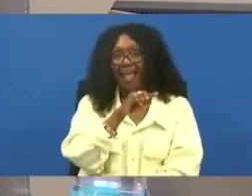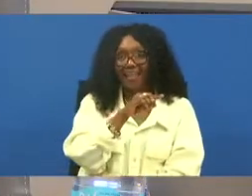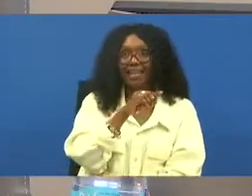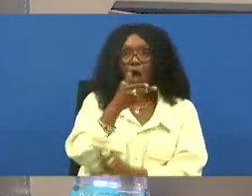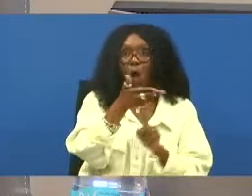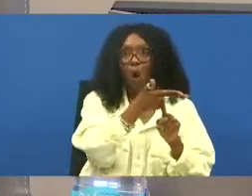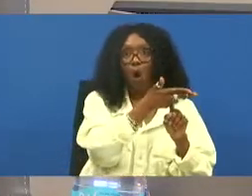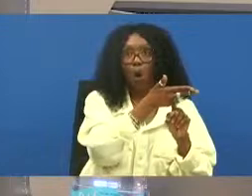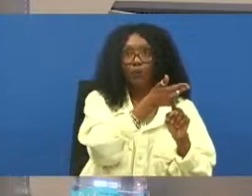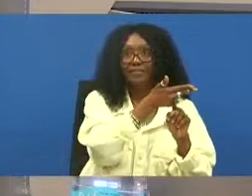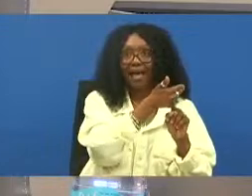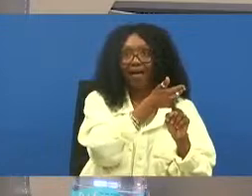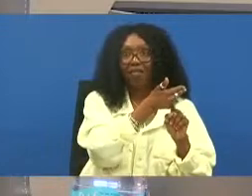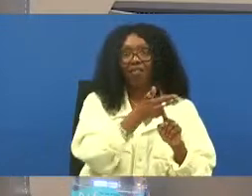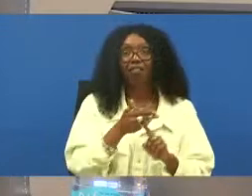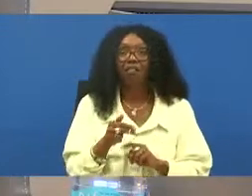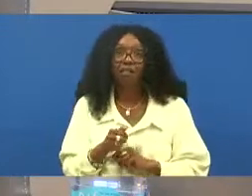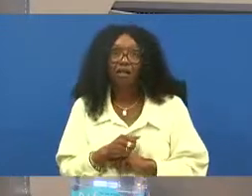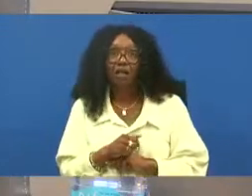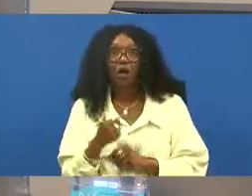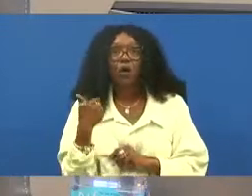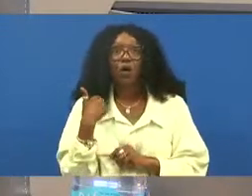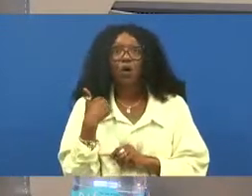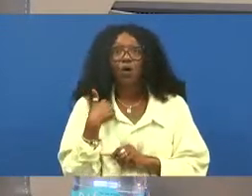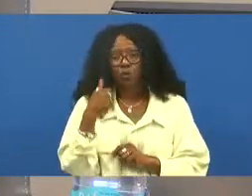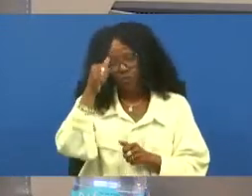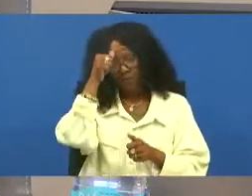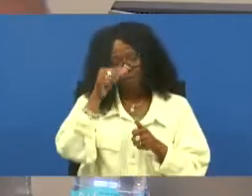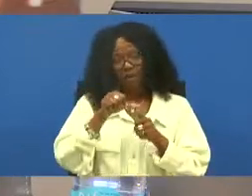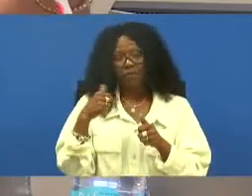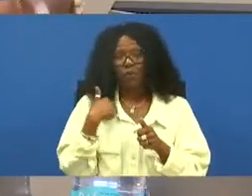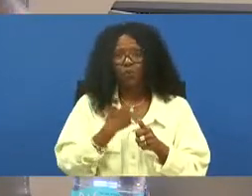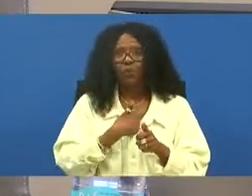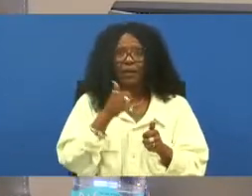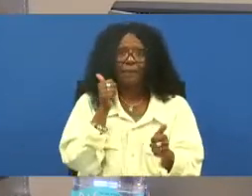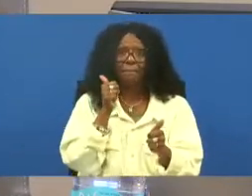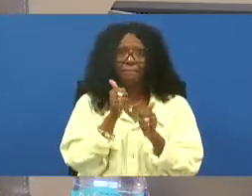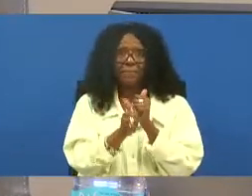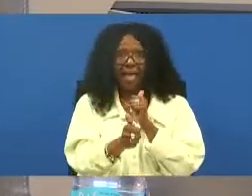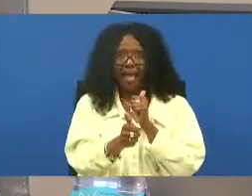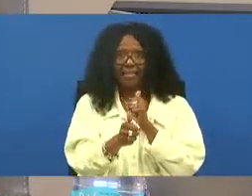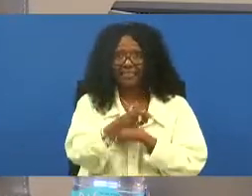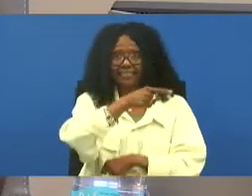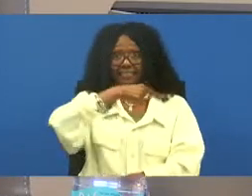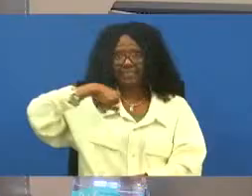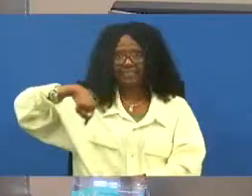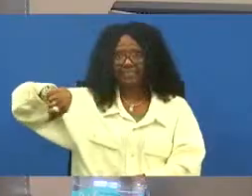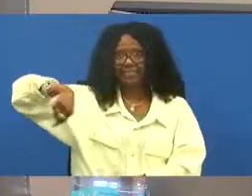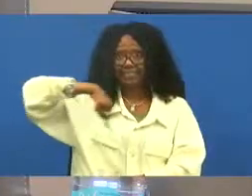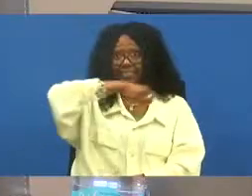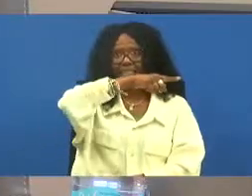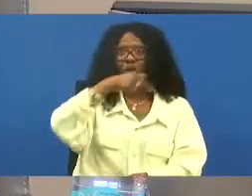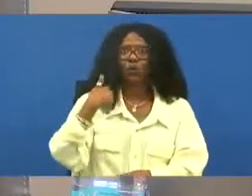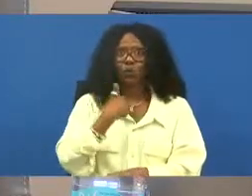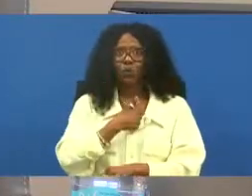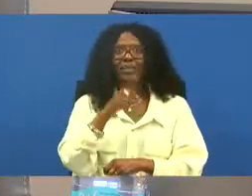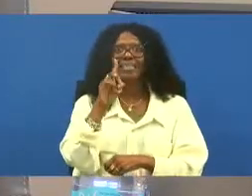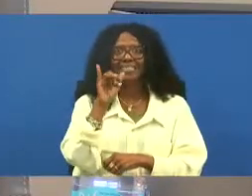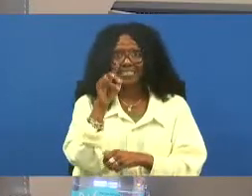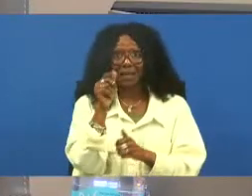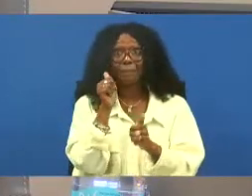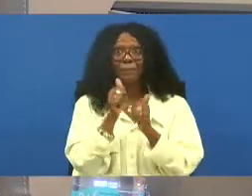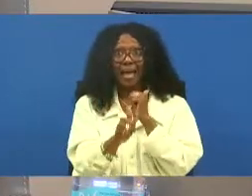you can recall that we passed an ordinance, this same group that you're looking at up here, on